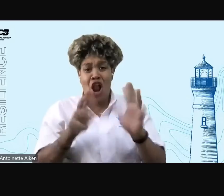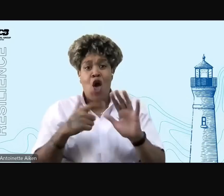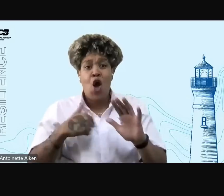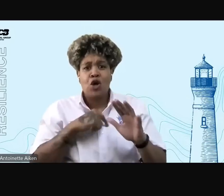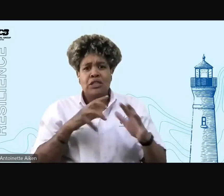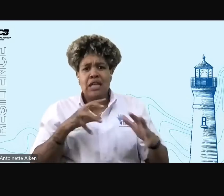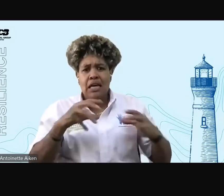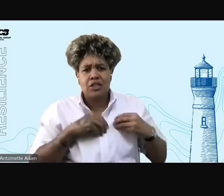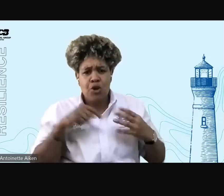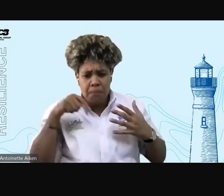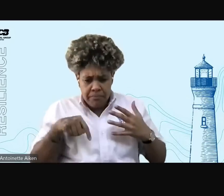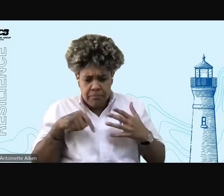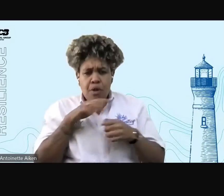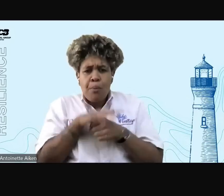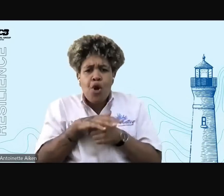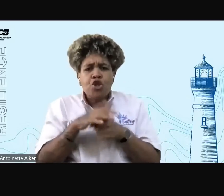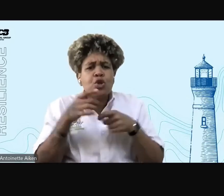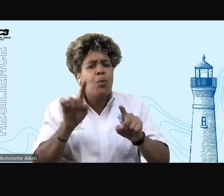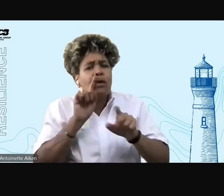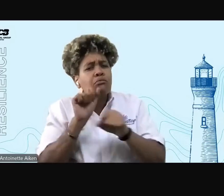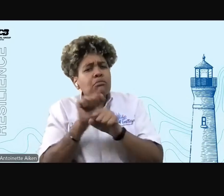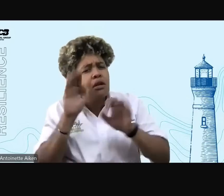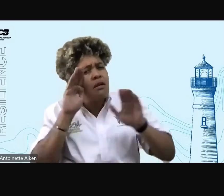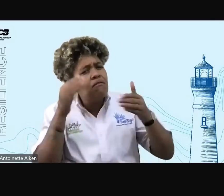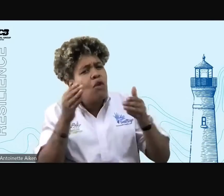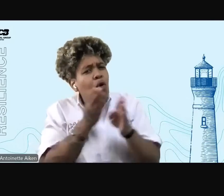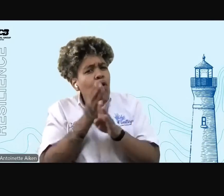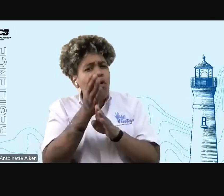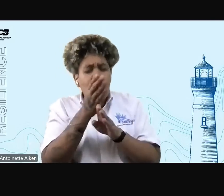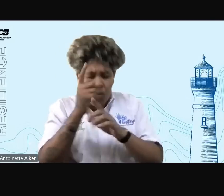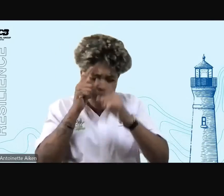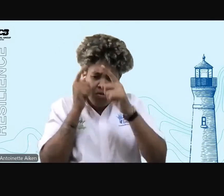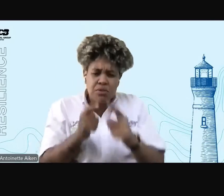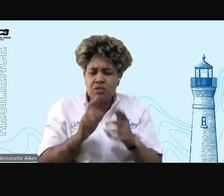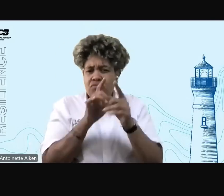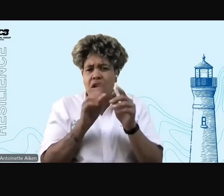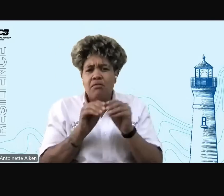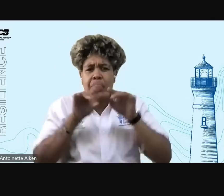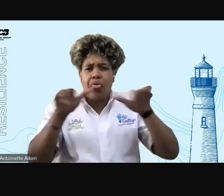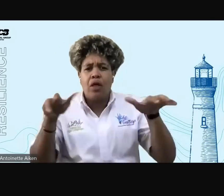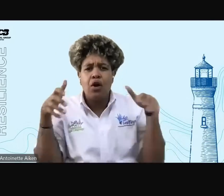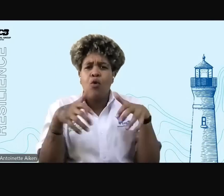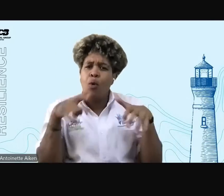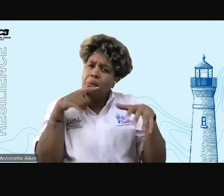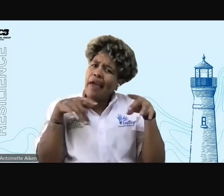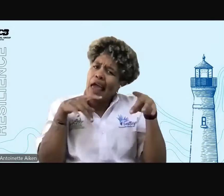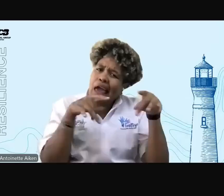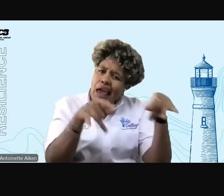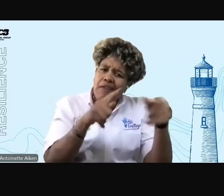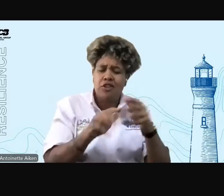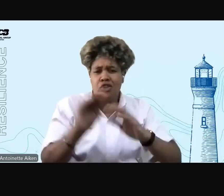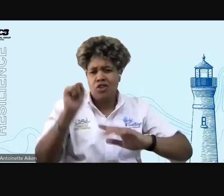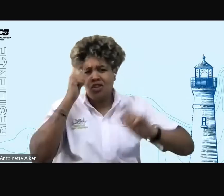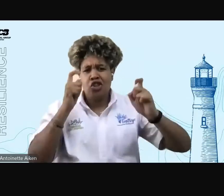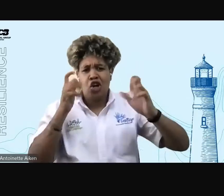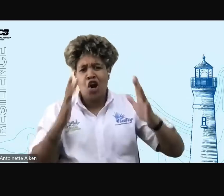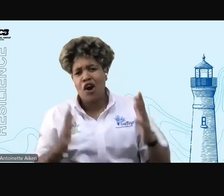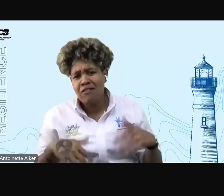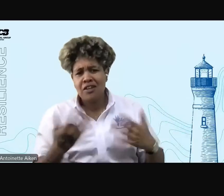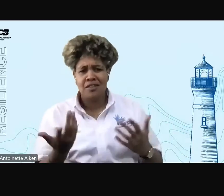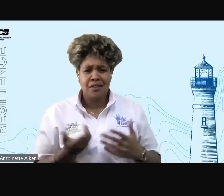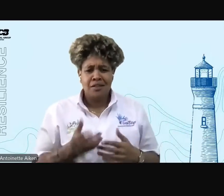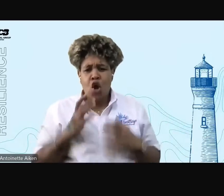absorb these pressures while focusing on core objectives across our group: efficiency, governance,